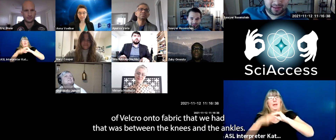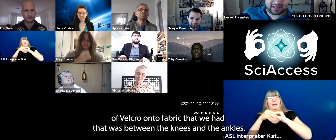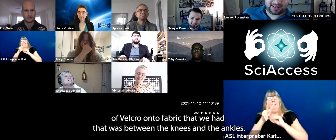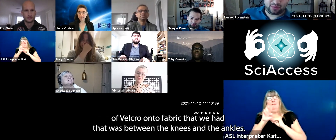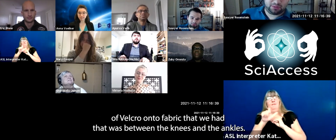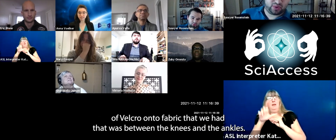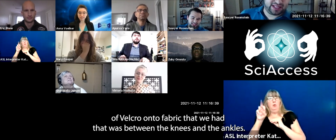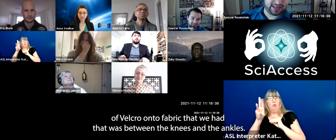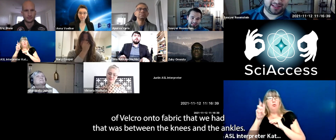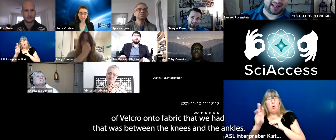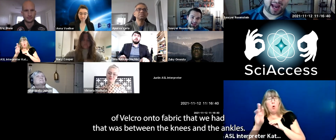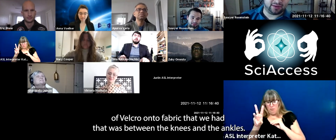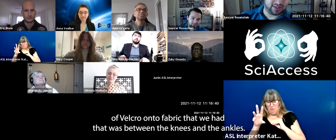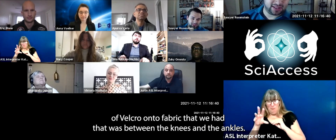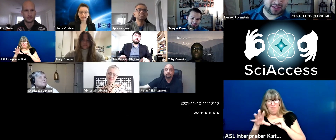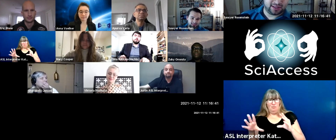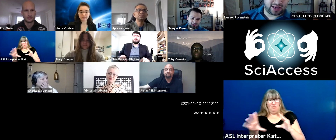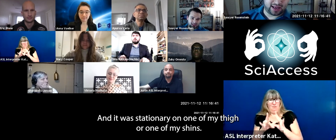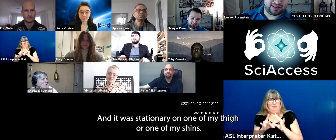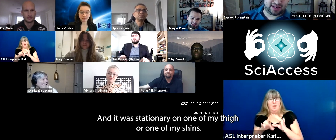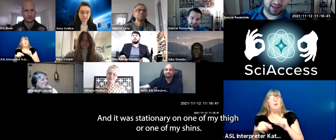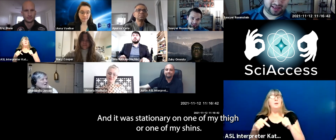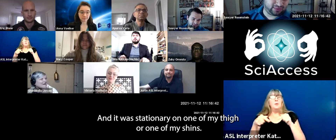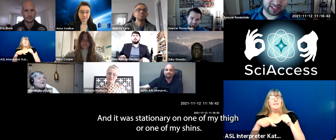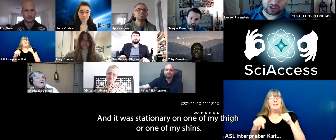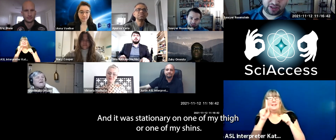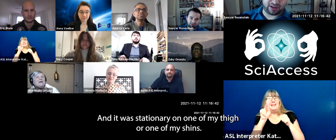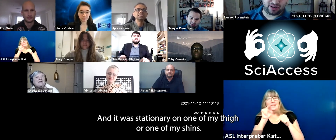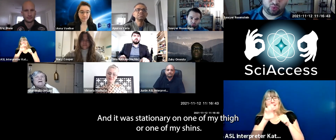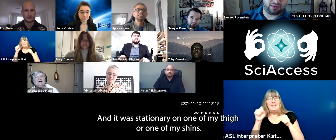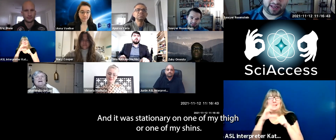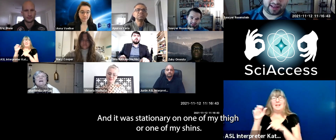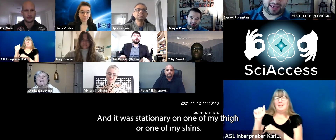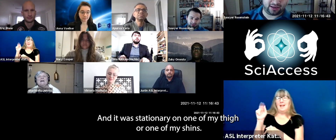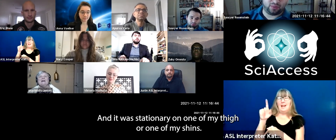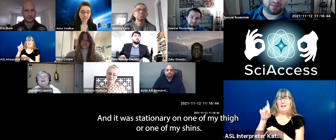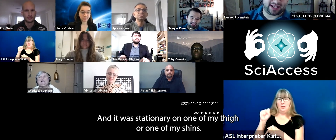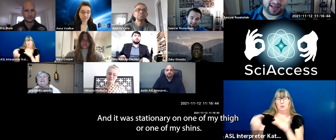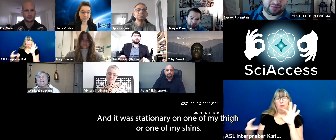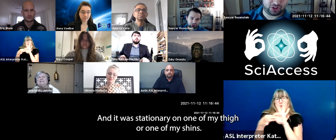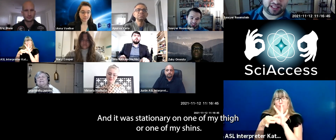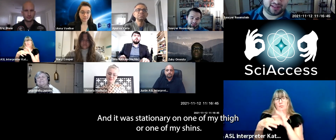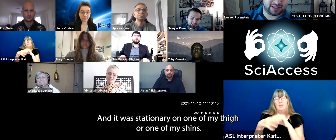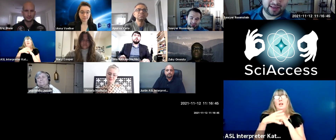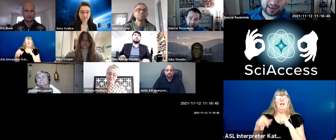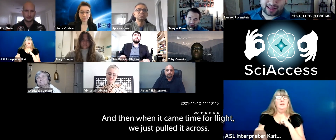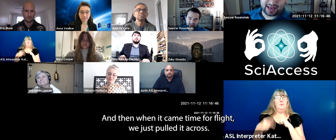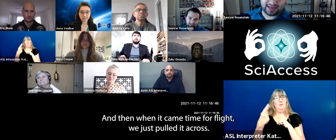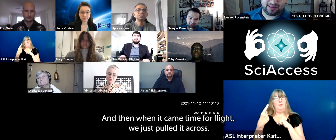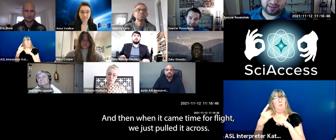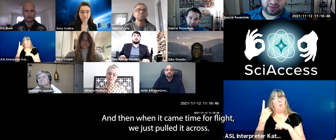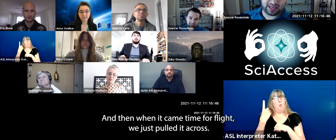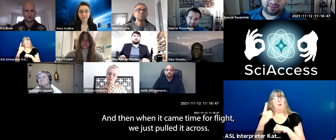had that was between the knees and the ankles, and it was stationary on one of my shins.